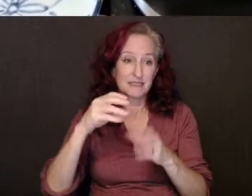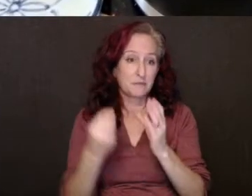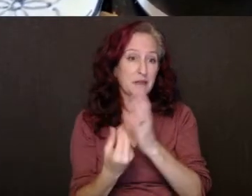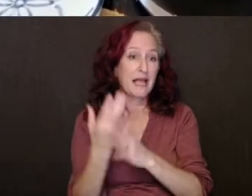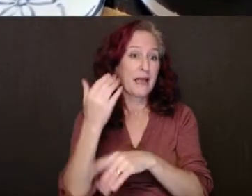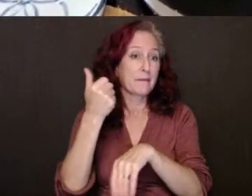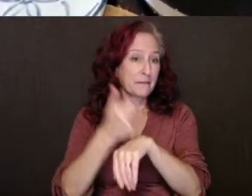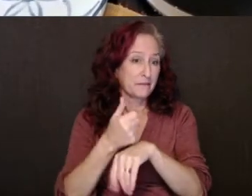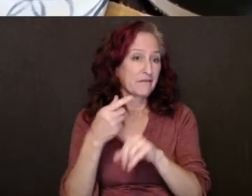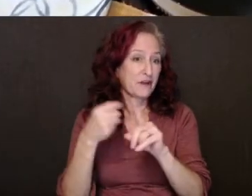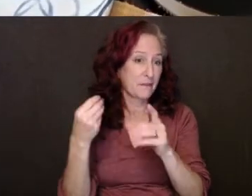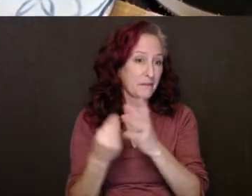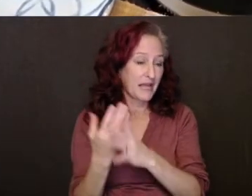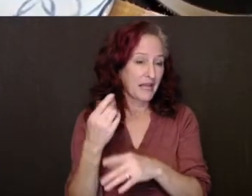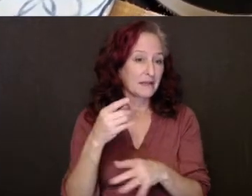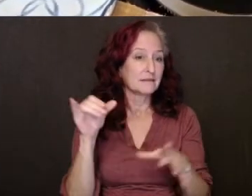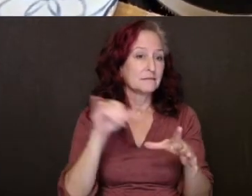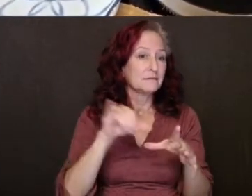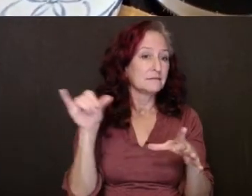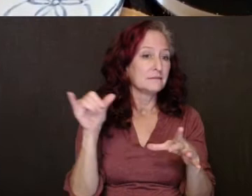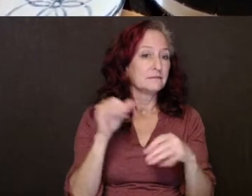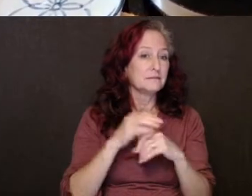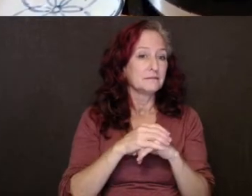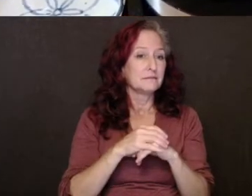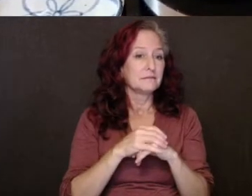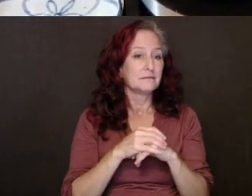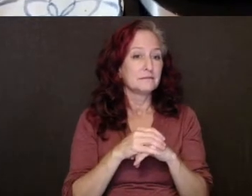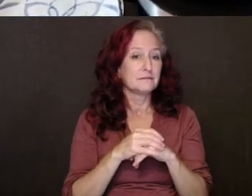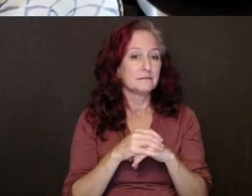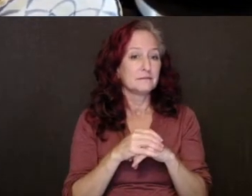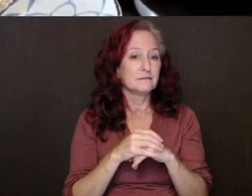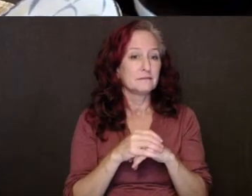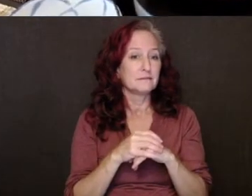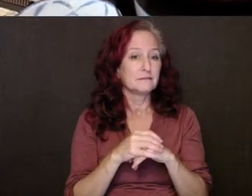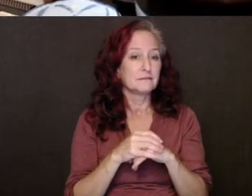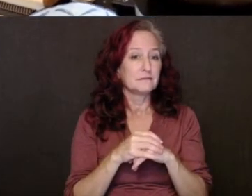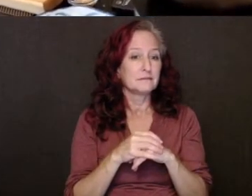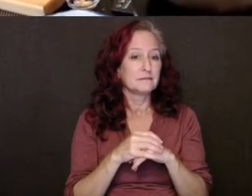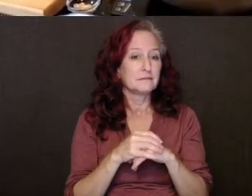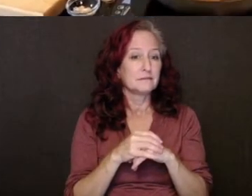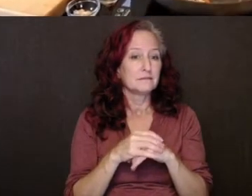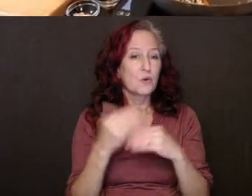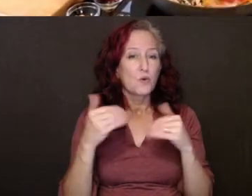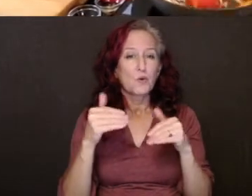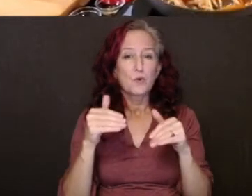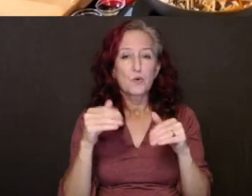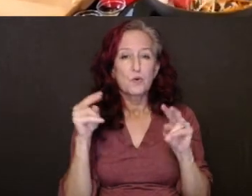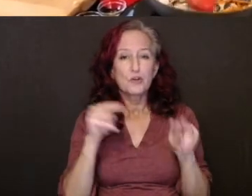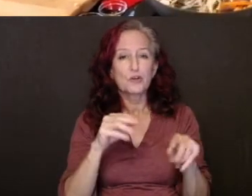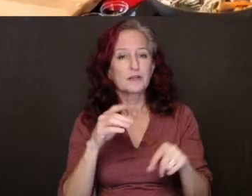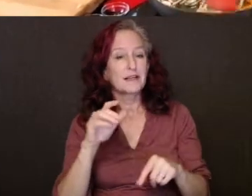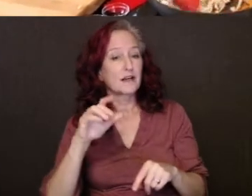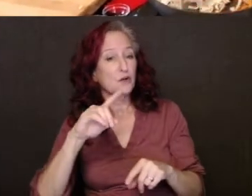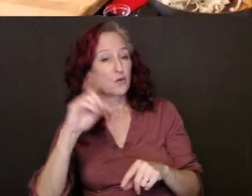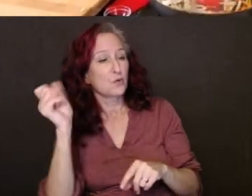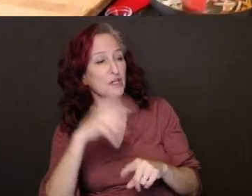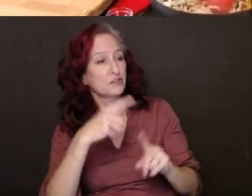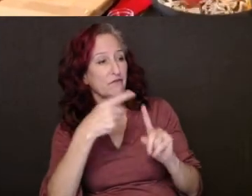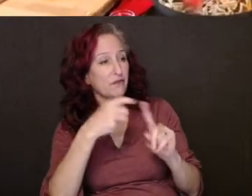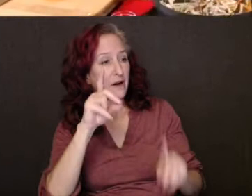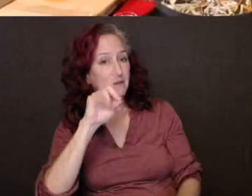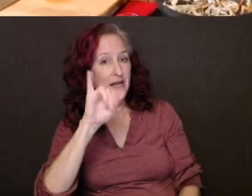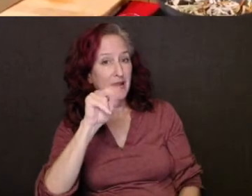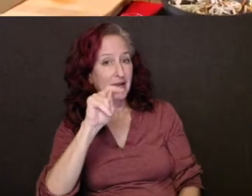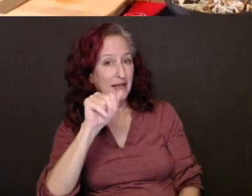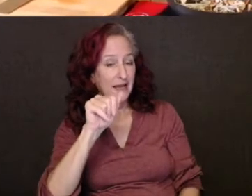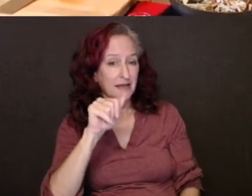lift it up, they disconnect. As long as you put it back, it immediately heats up. That's the reason why. I put a tiny bit of soy